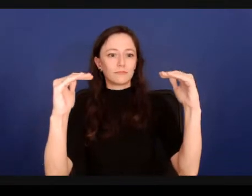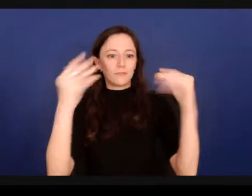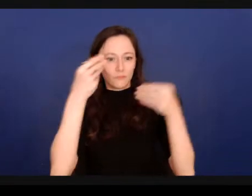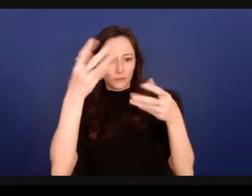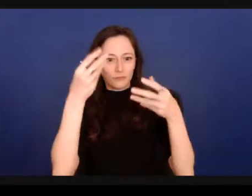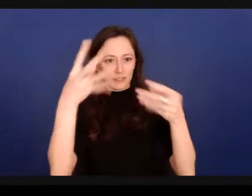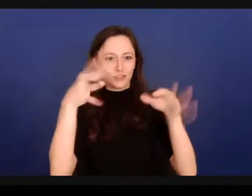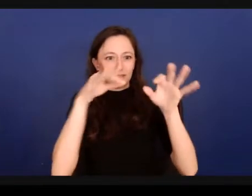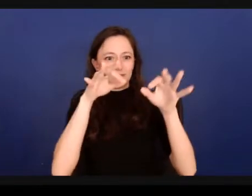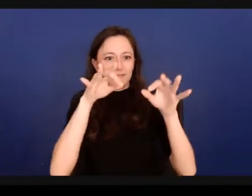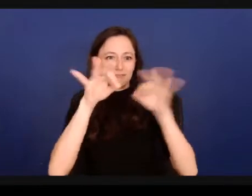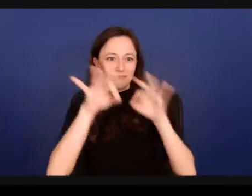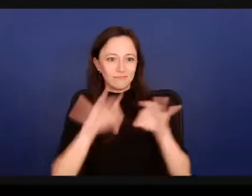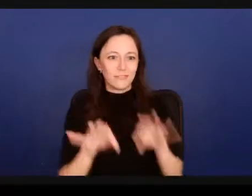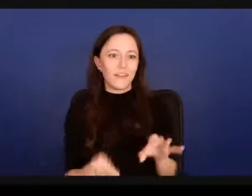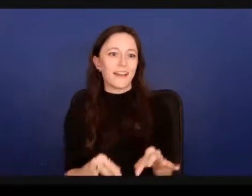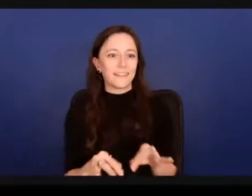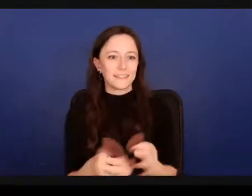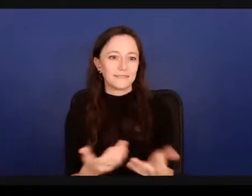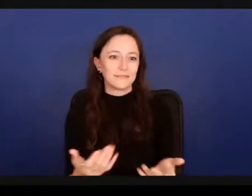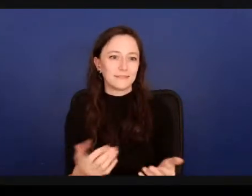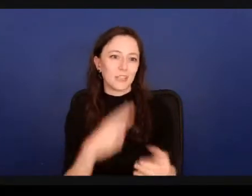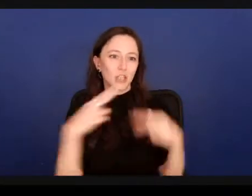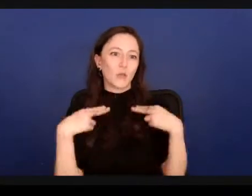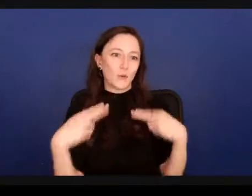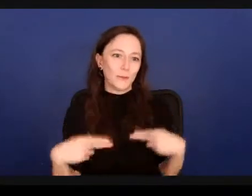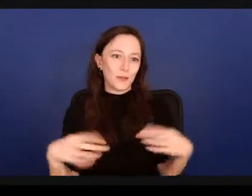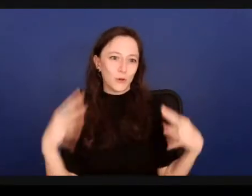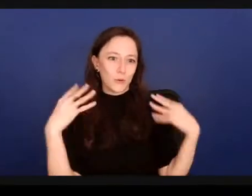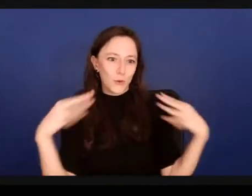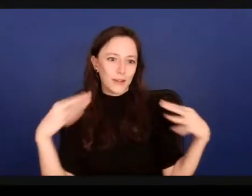it as human noise in here, but still doesn't really matter